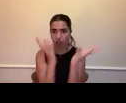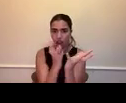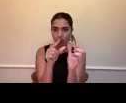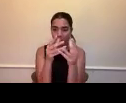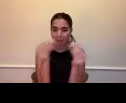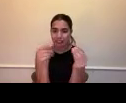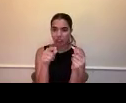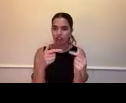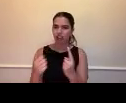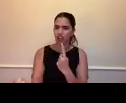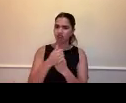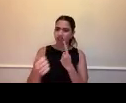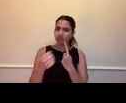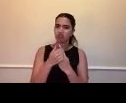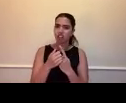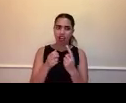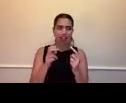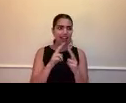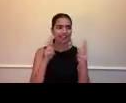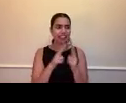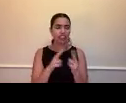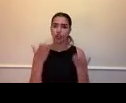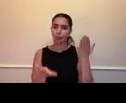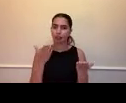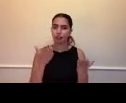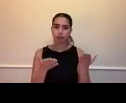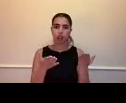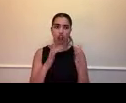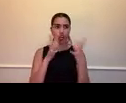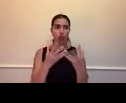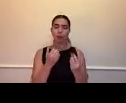of internationally comparable global metrics